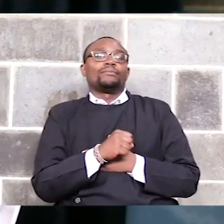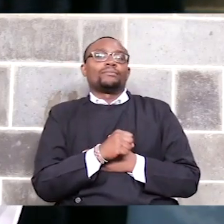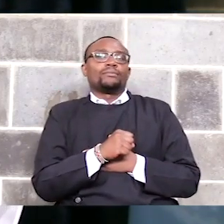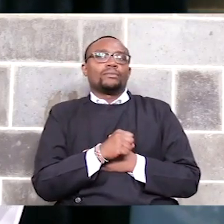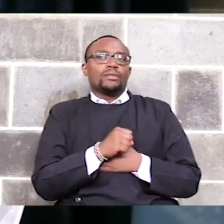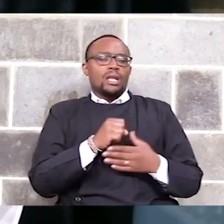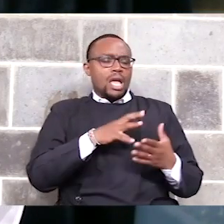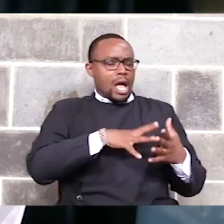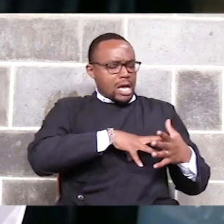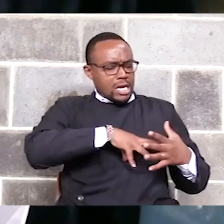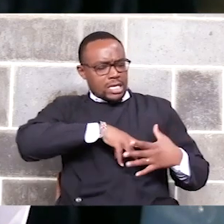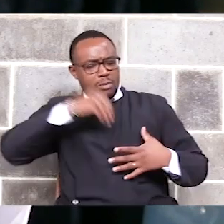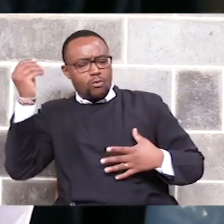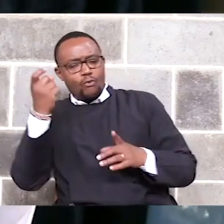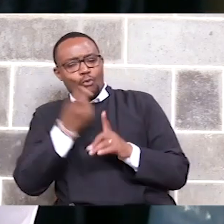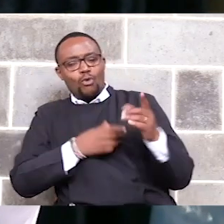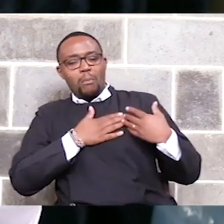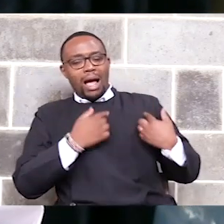Remove them from my heart, Lord.